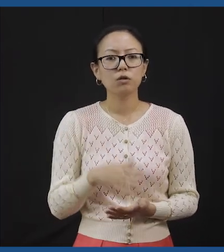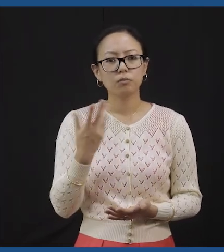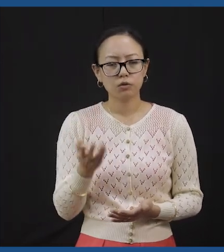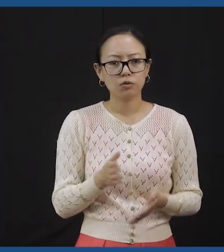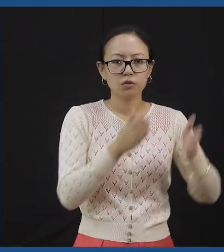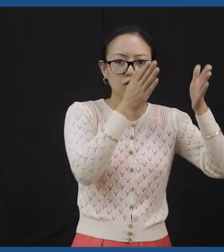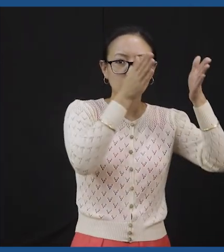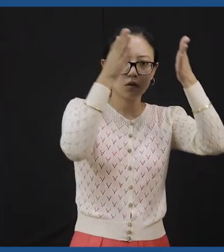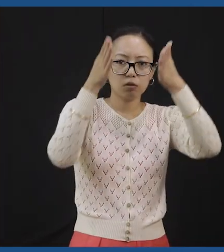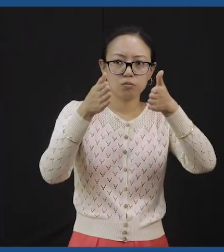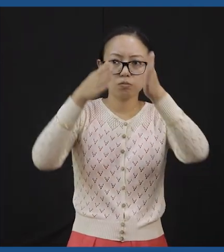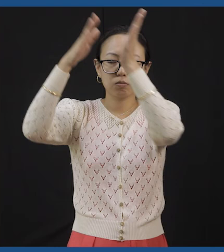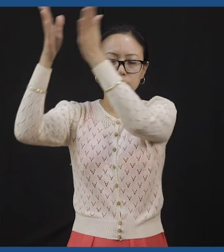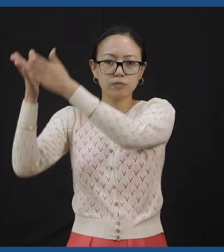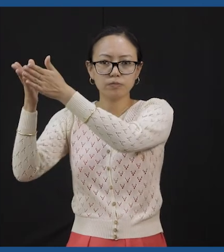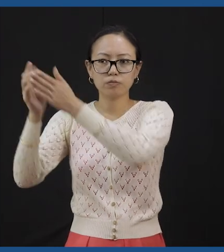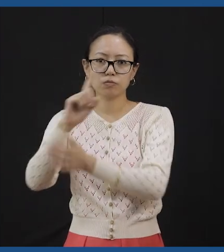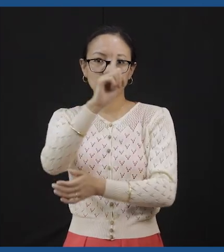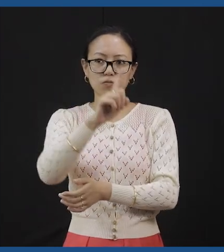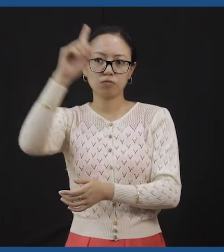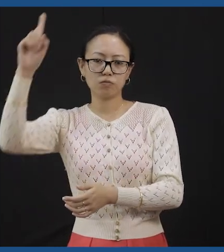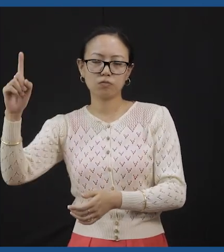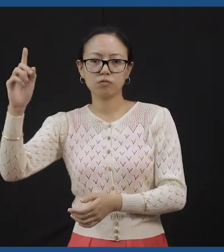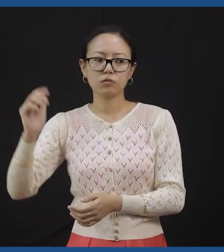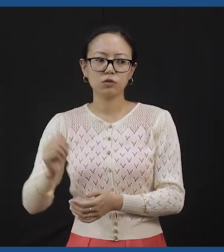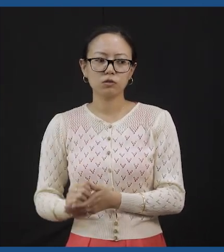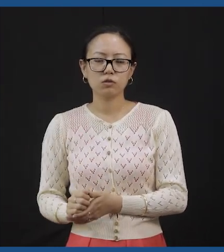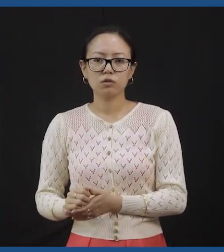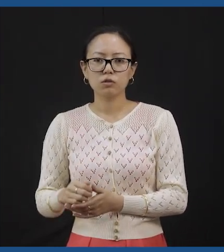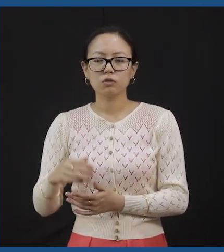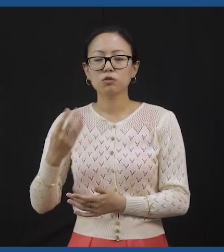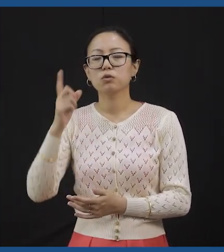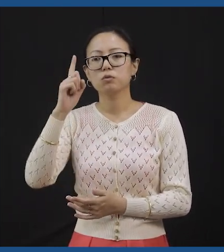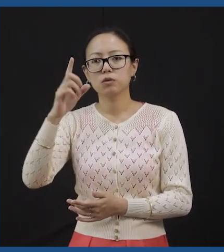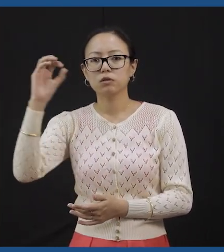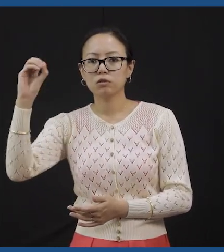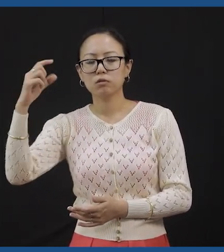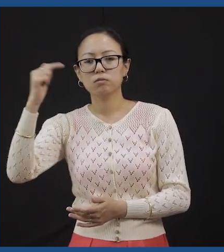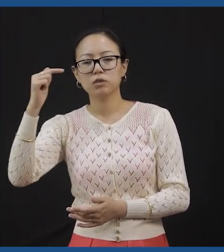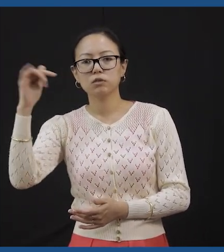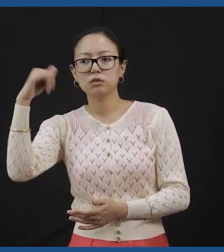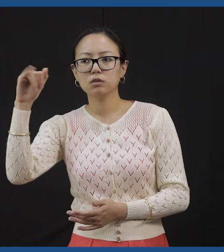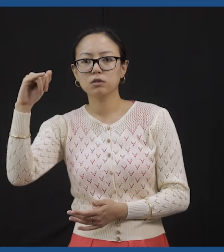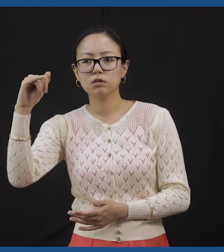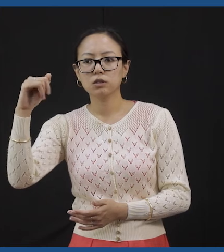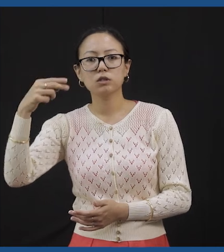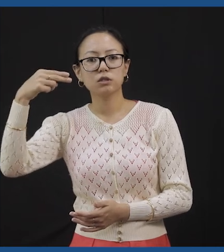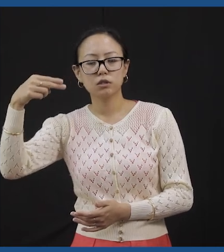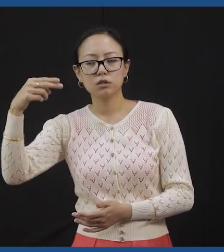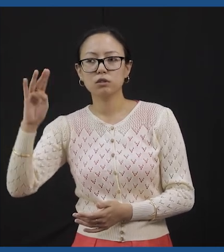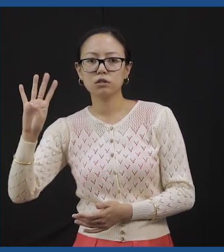6 is 4. Now the tens place, 1 has been given to the next number which makes